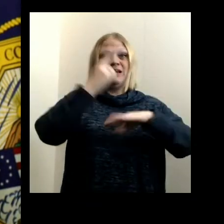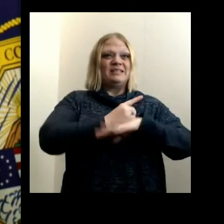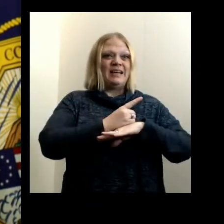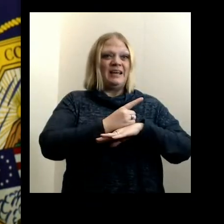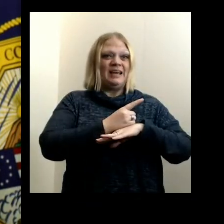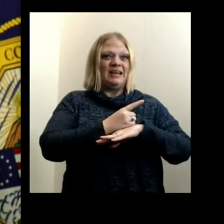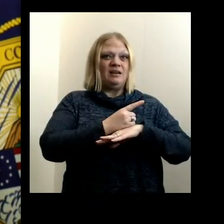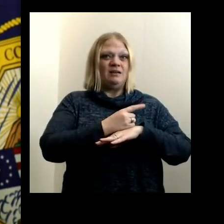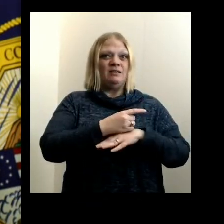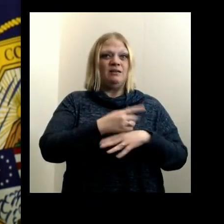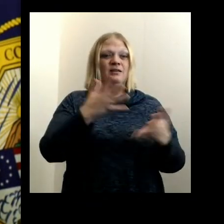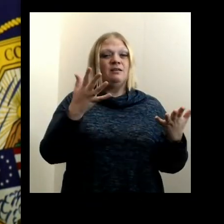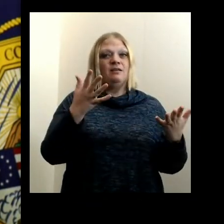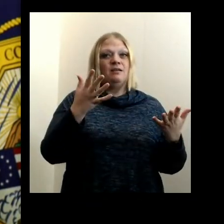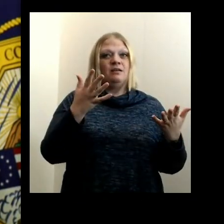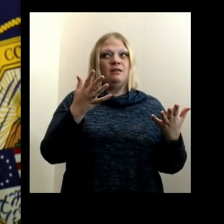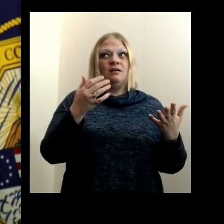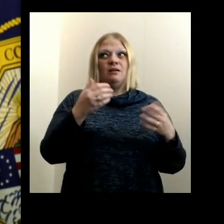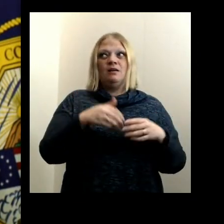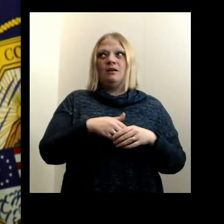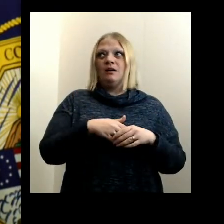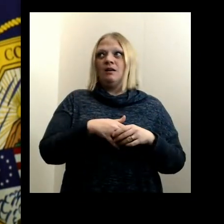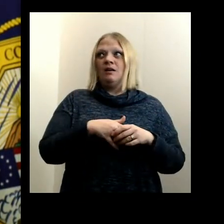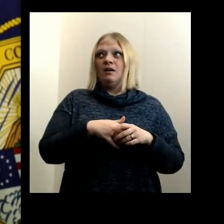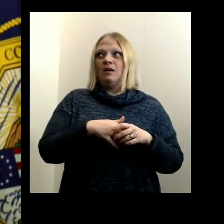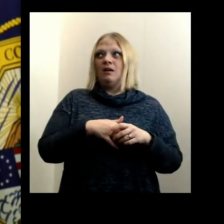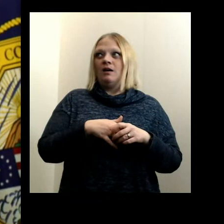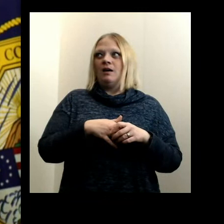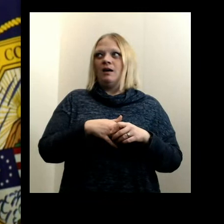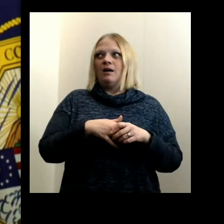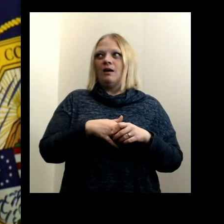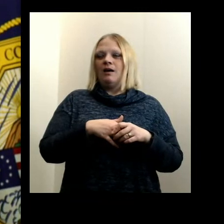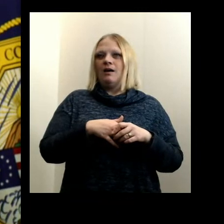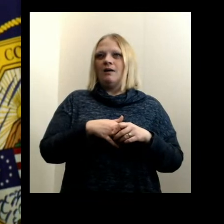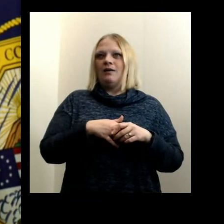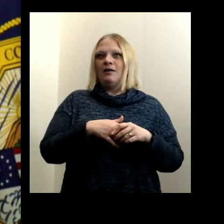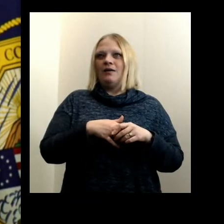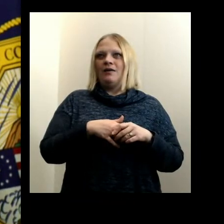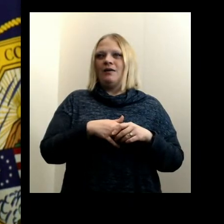all our friends. I have a Bill's question.